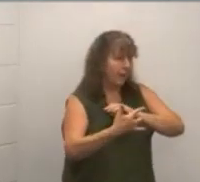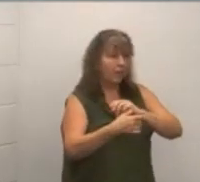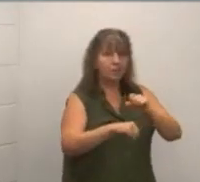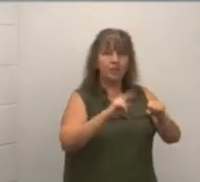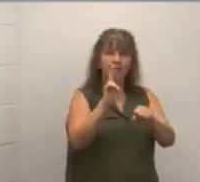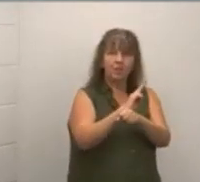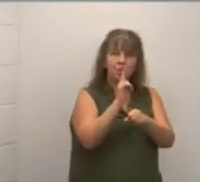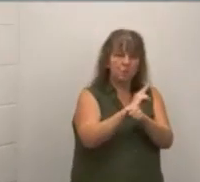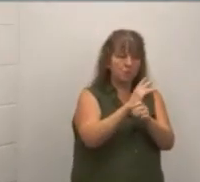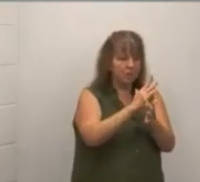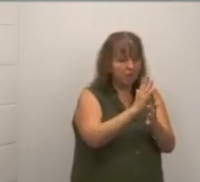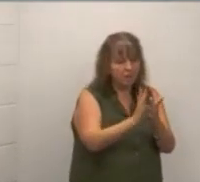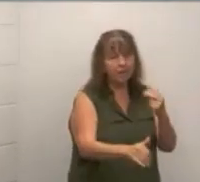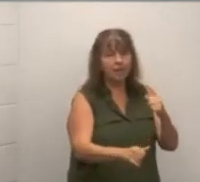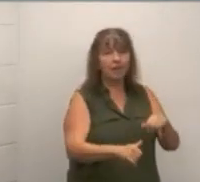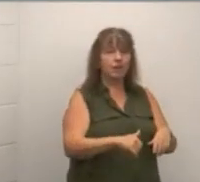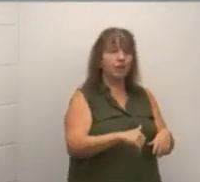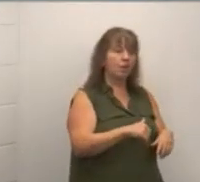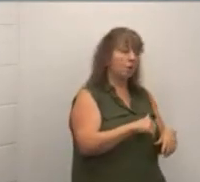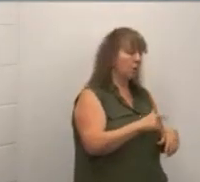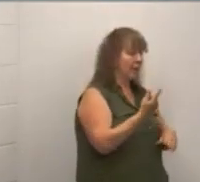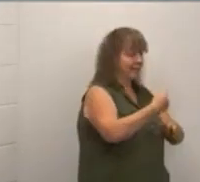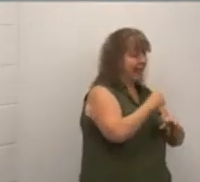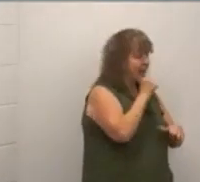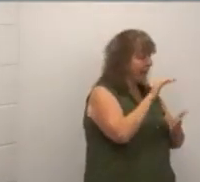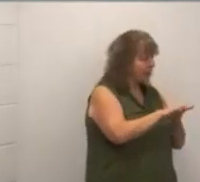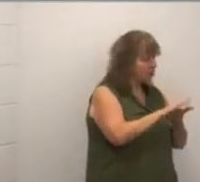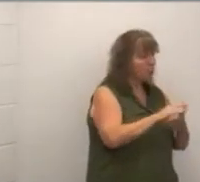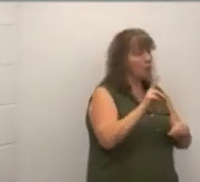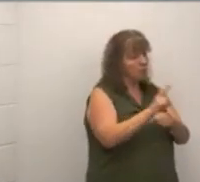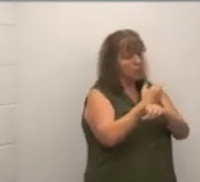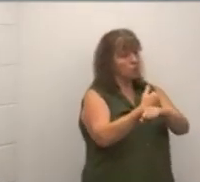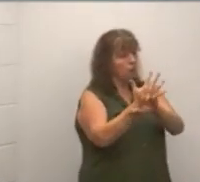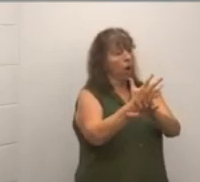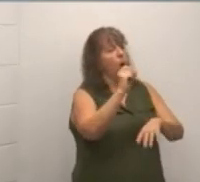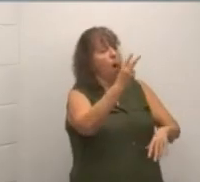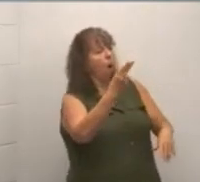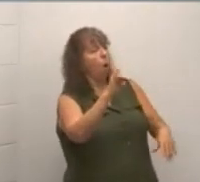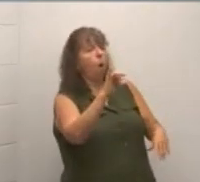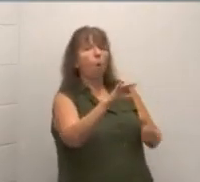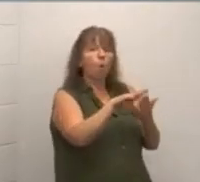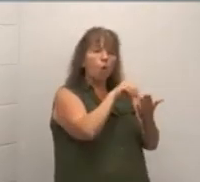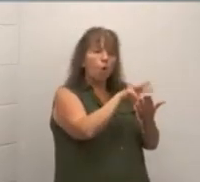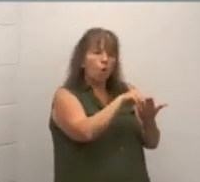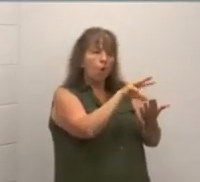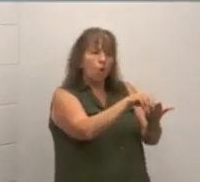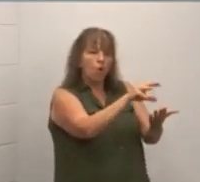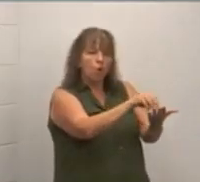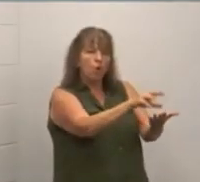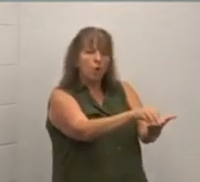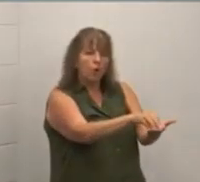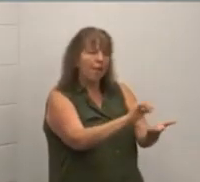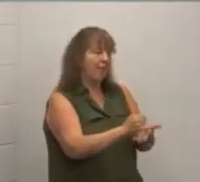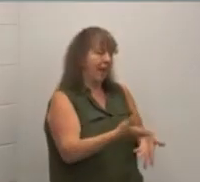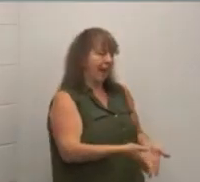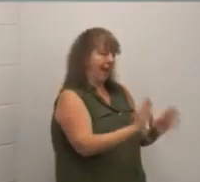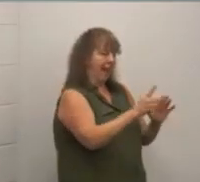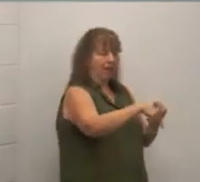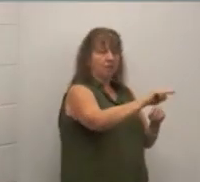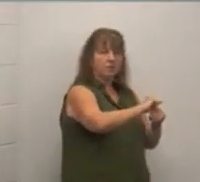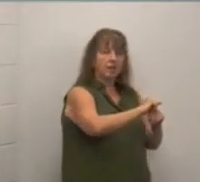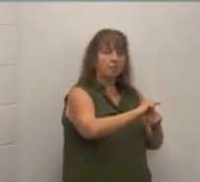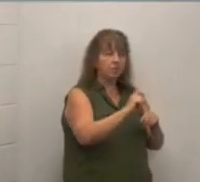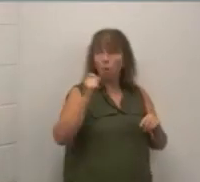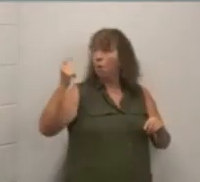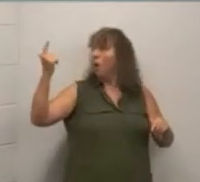platforms, understanding what those routines will look like, and it would offer a very seamless way to transition